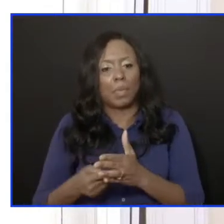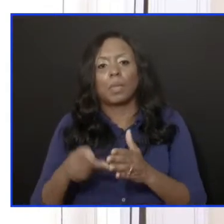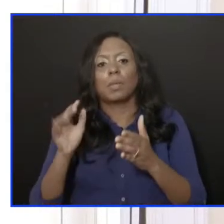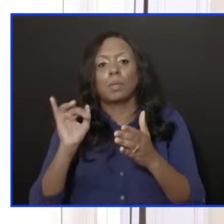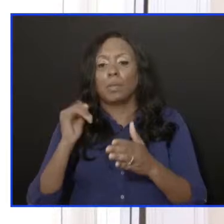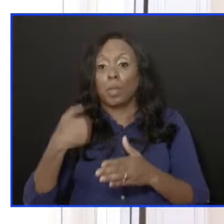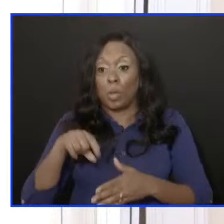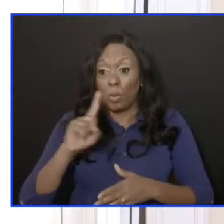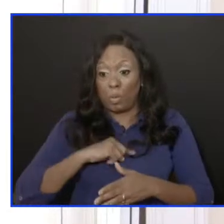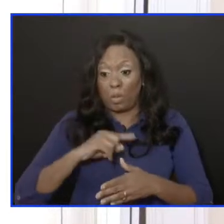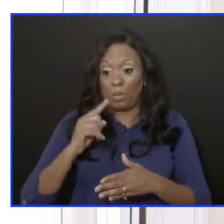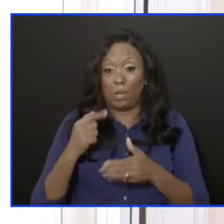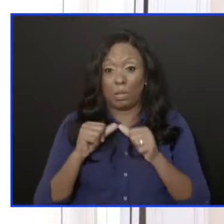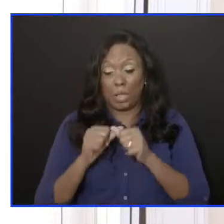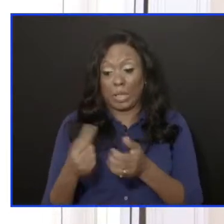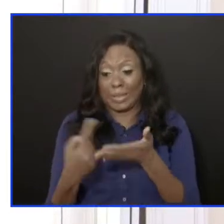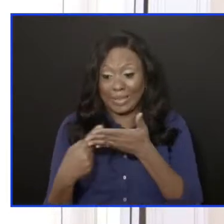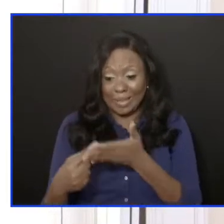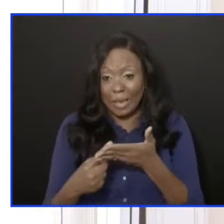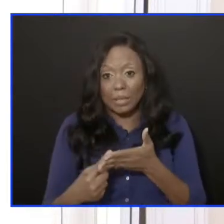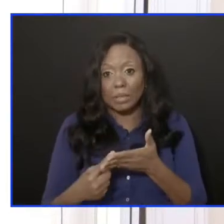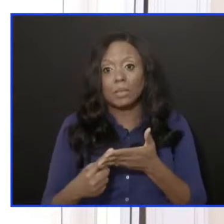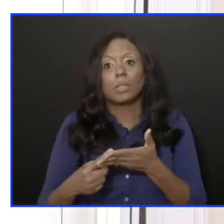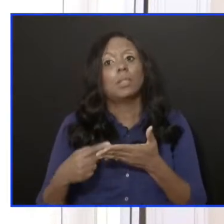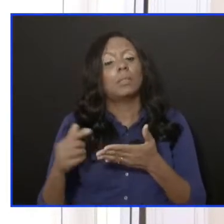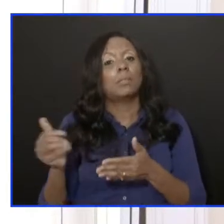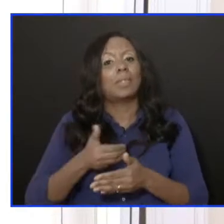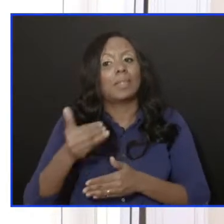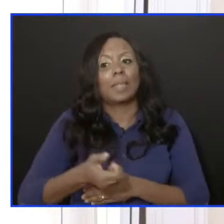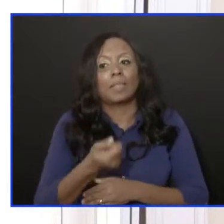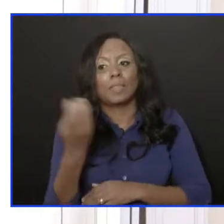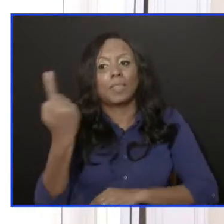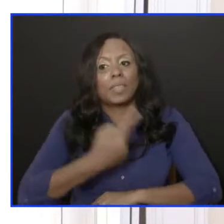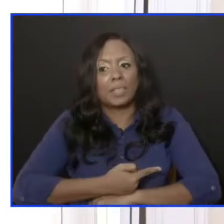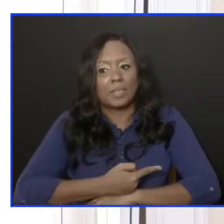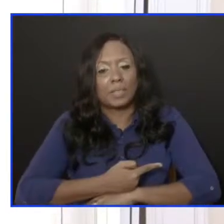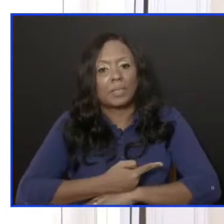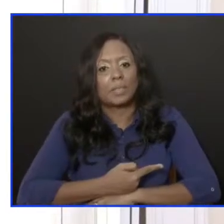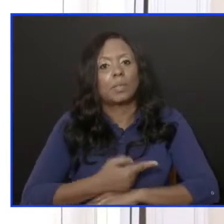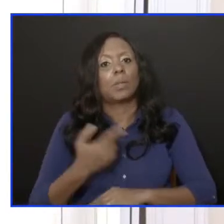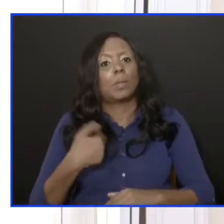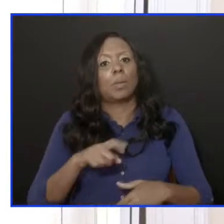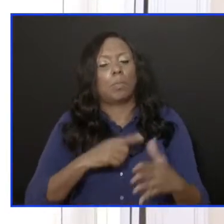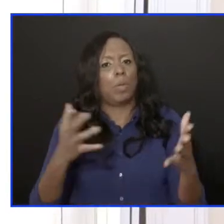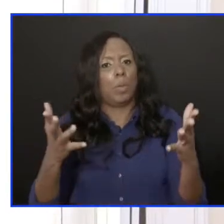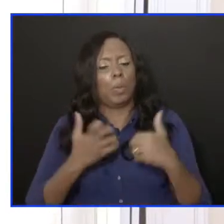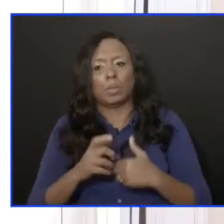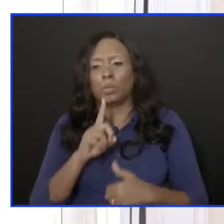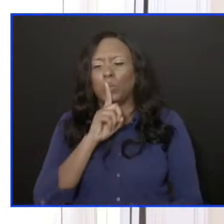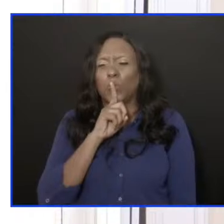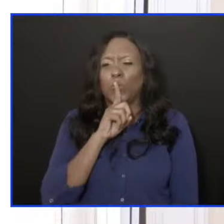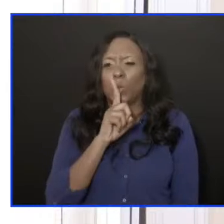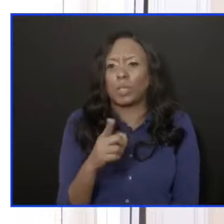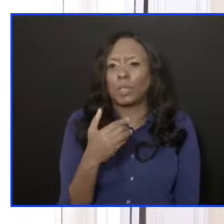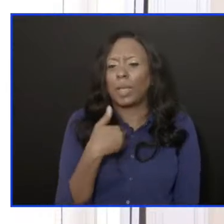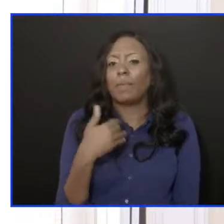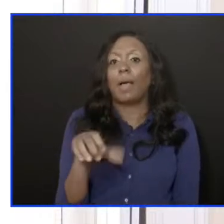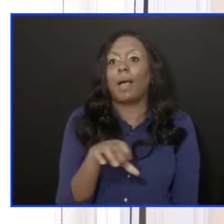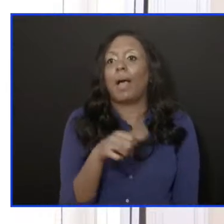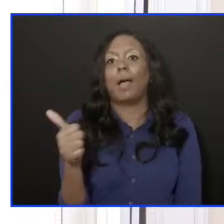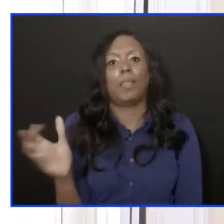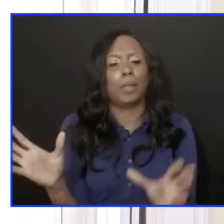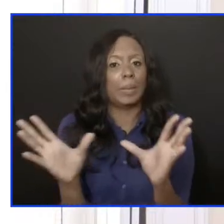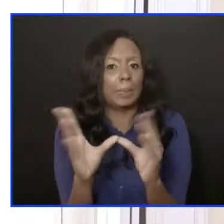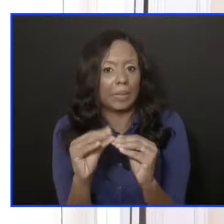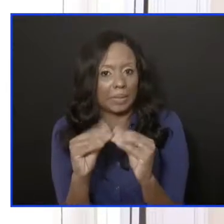in the next day or two with the health professionals and allow their directive to come, so that we can soon thereafter have the others.